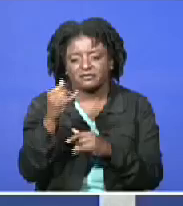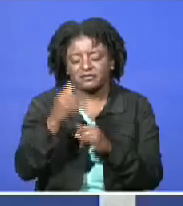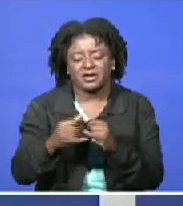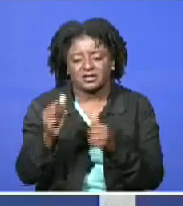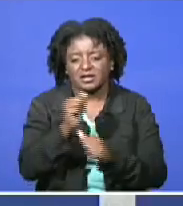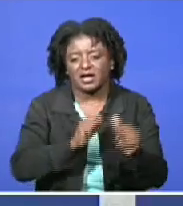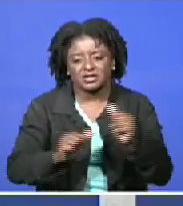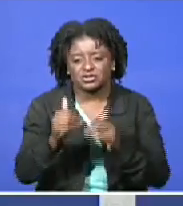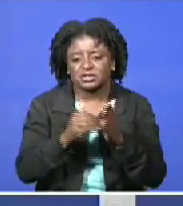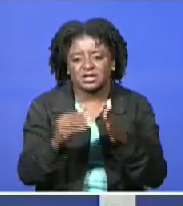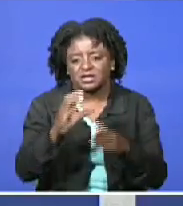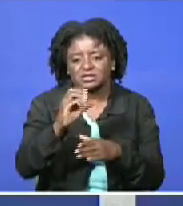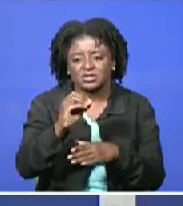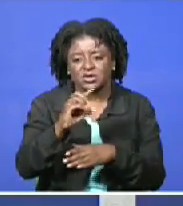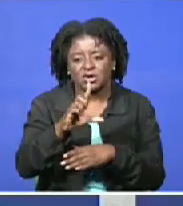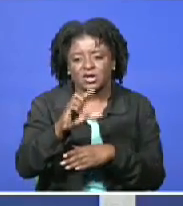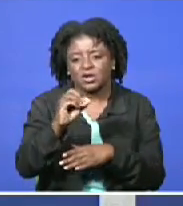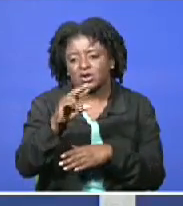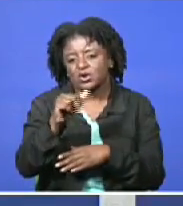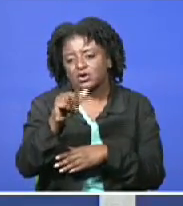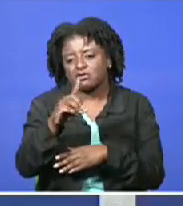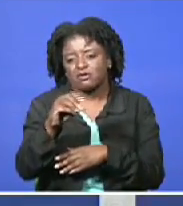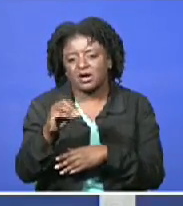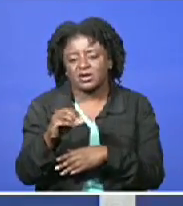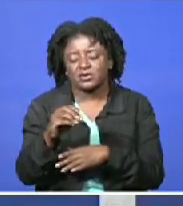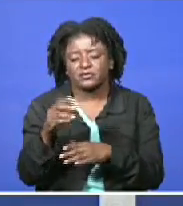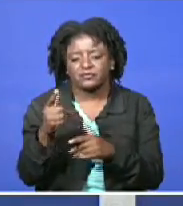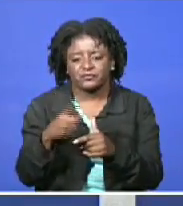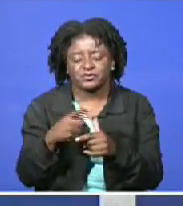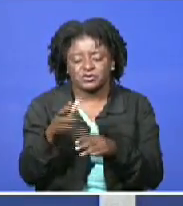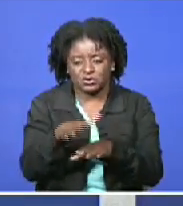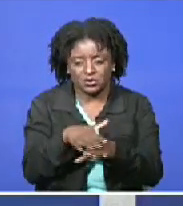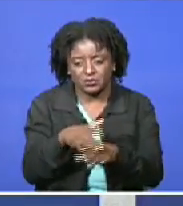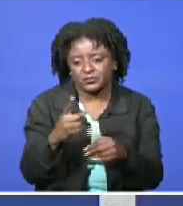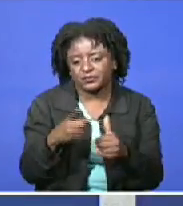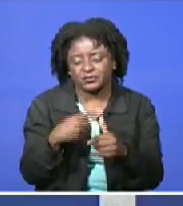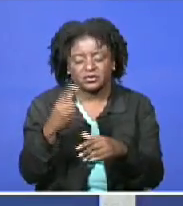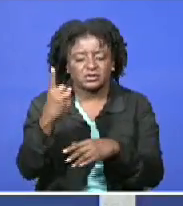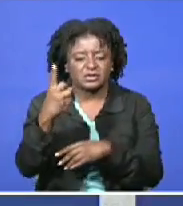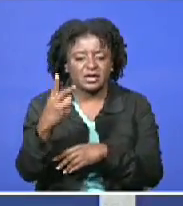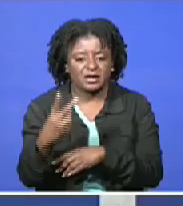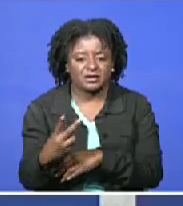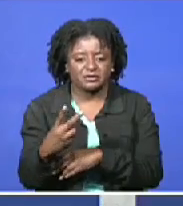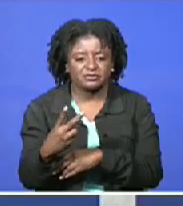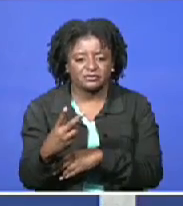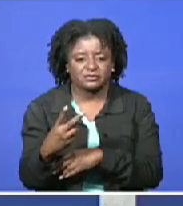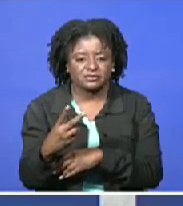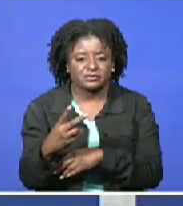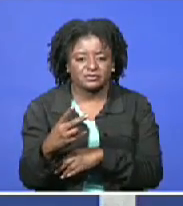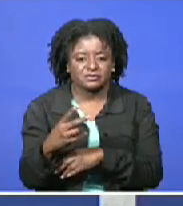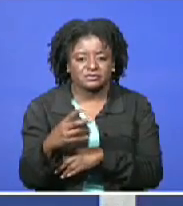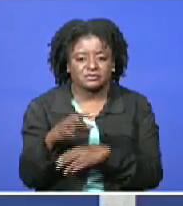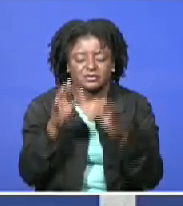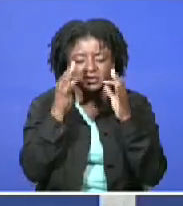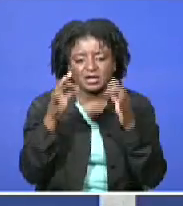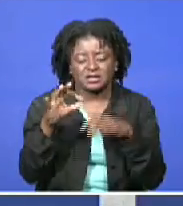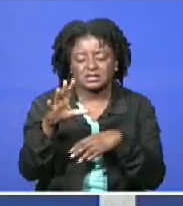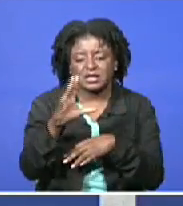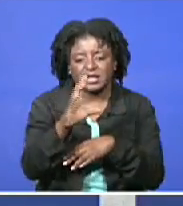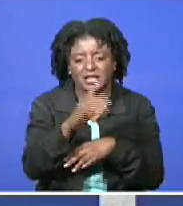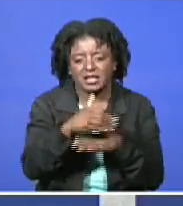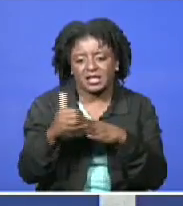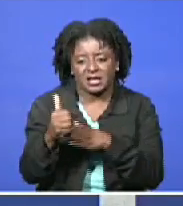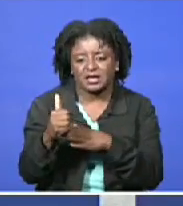against Colorado. A slow first half, 3 for 10 from the field, just 6 points, 3 rebounds. The Cats only led 35-33 at the